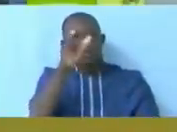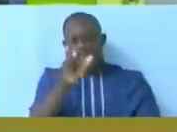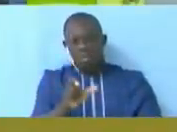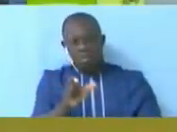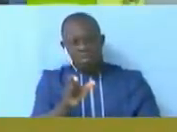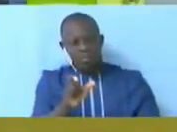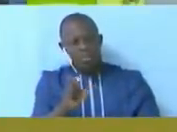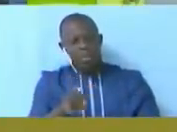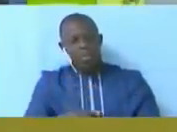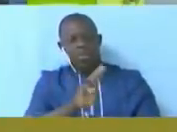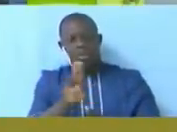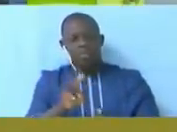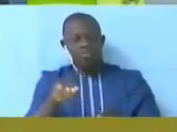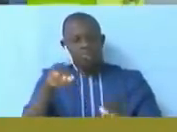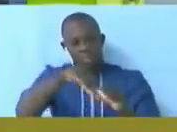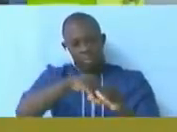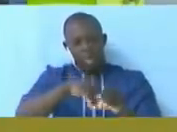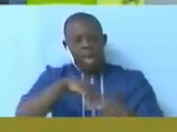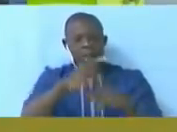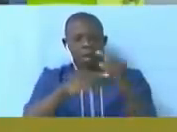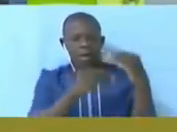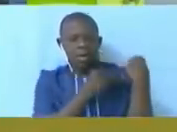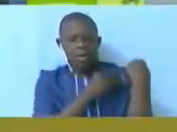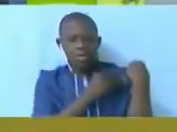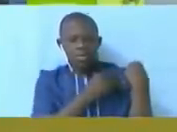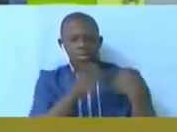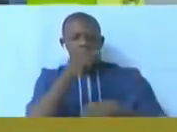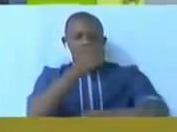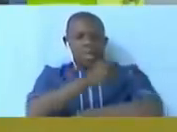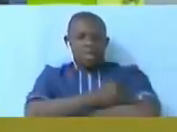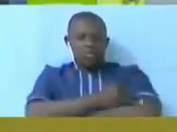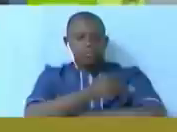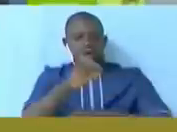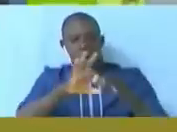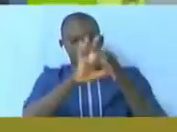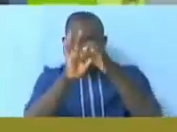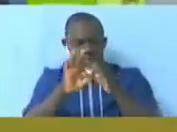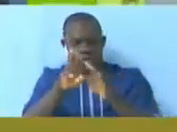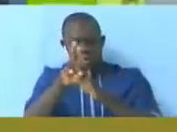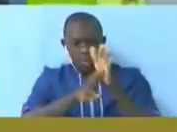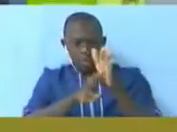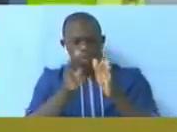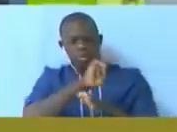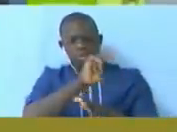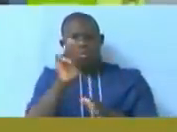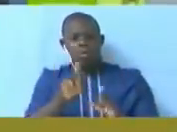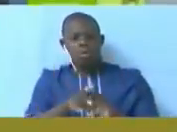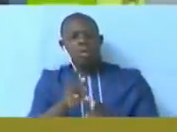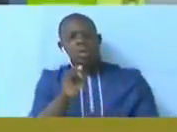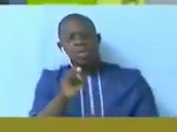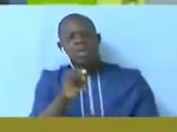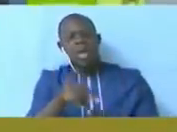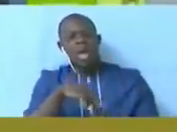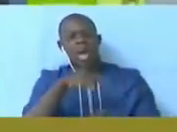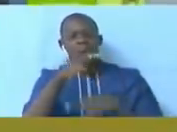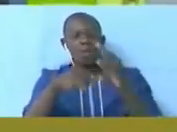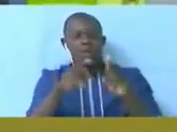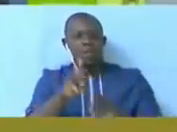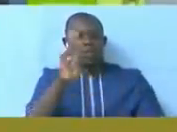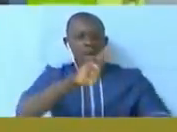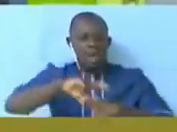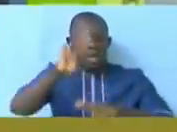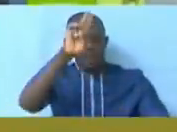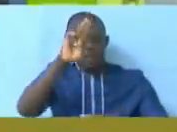the corporate responsibility of a company or a registered body. That was just a clear, the highest degree